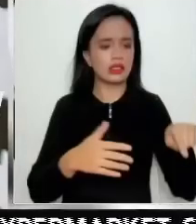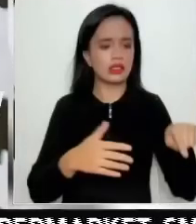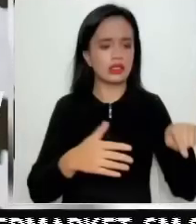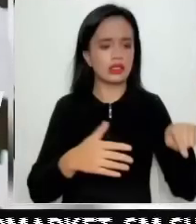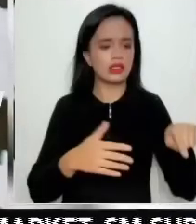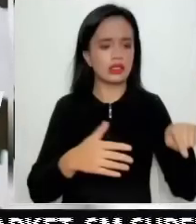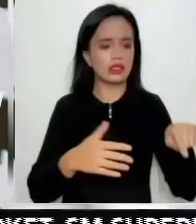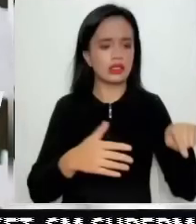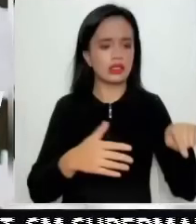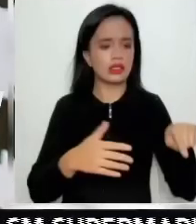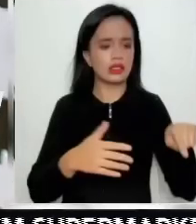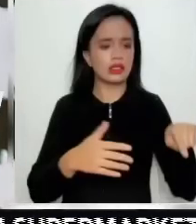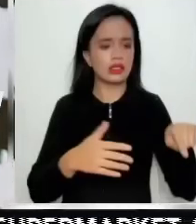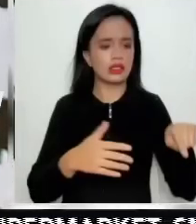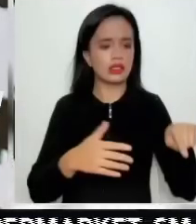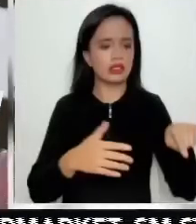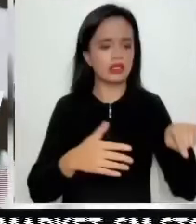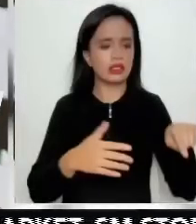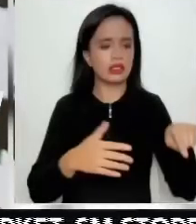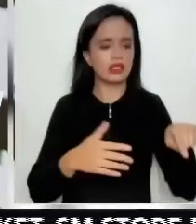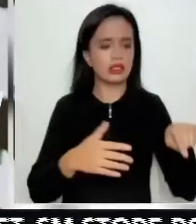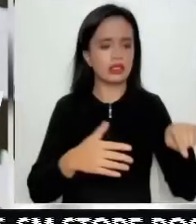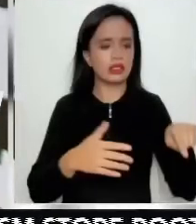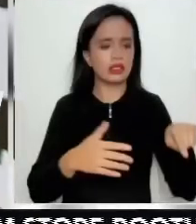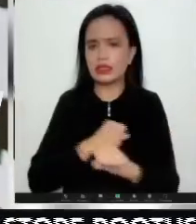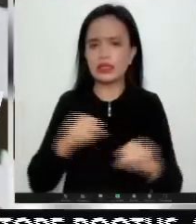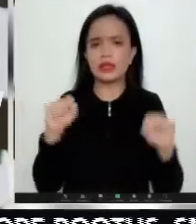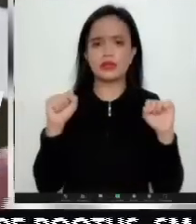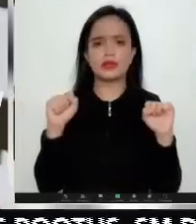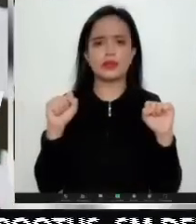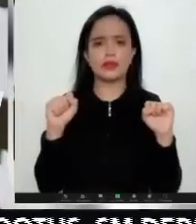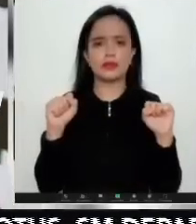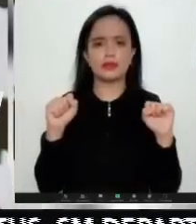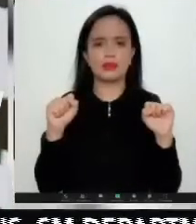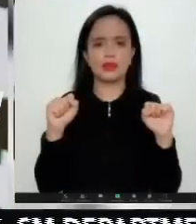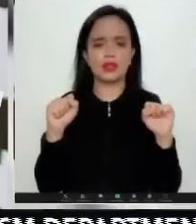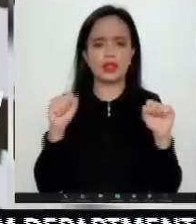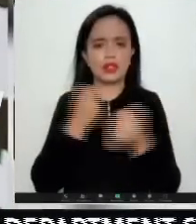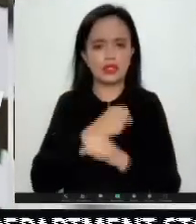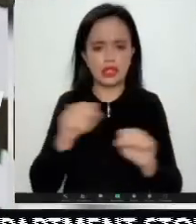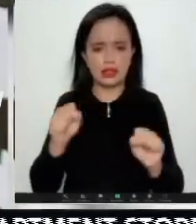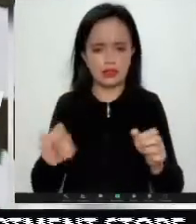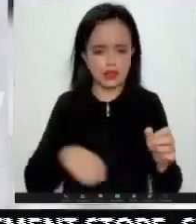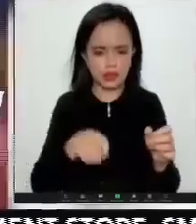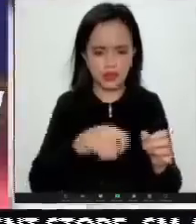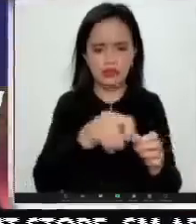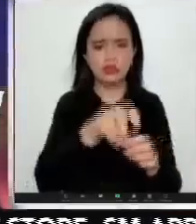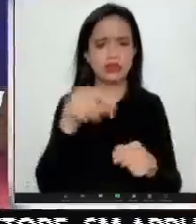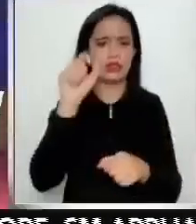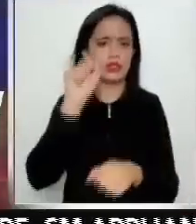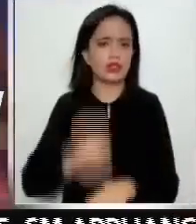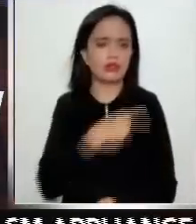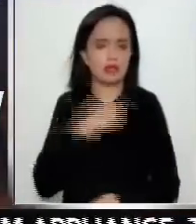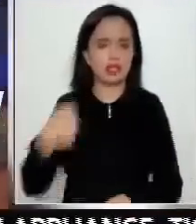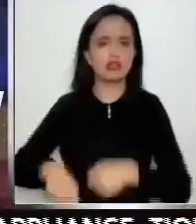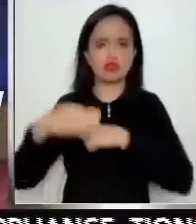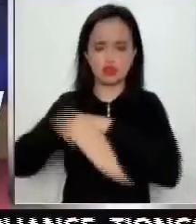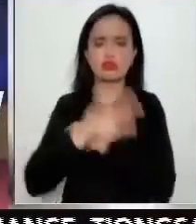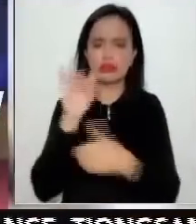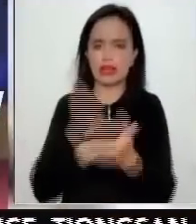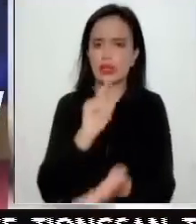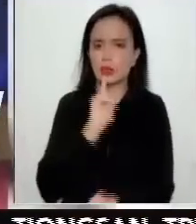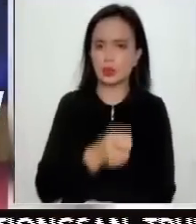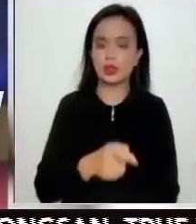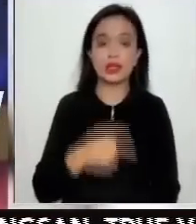the safe passage across the South China Sea, the West Philippine Sea, is assured. Sinabi ito ng Pangulo matapos